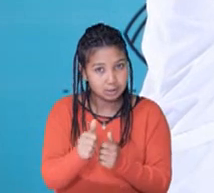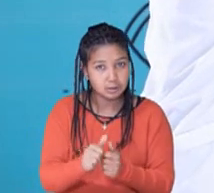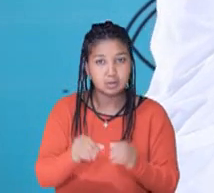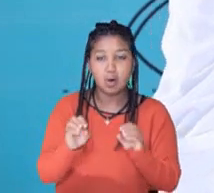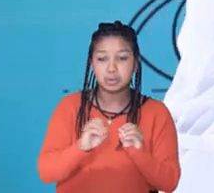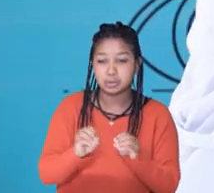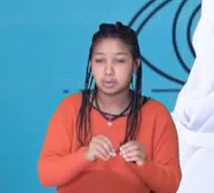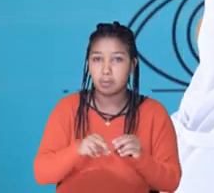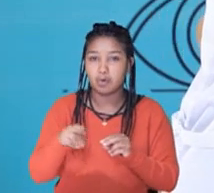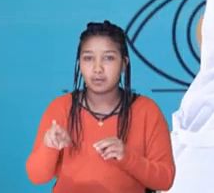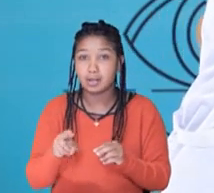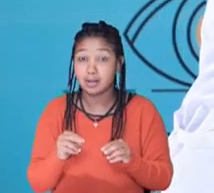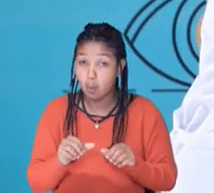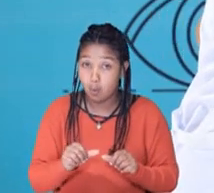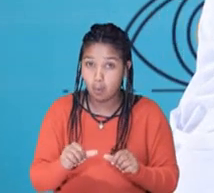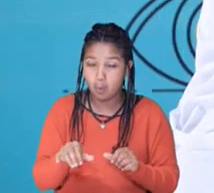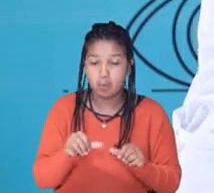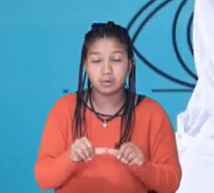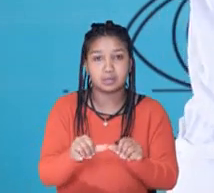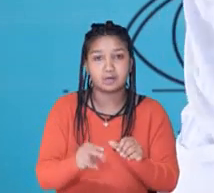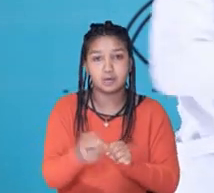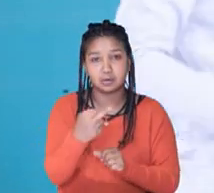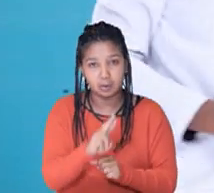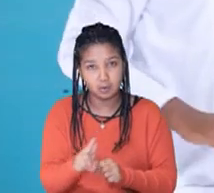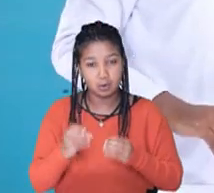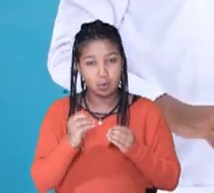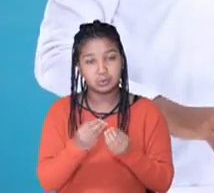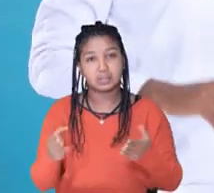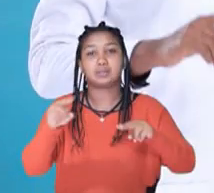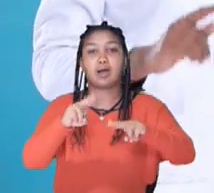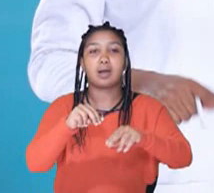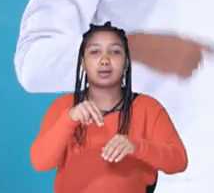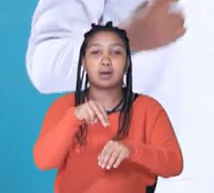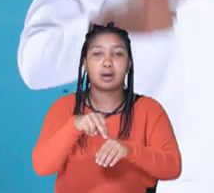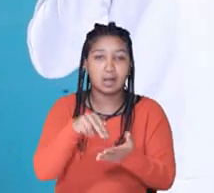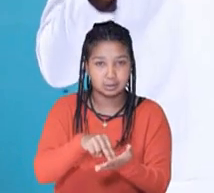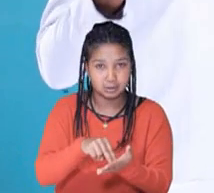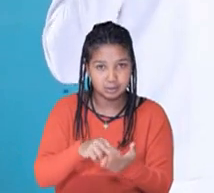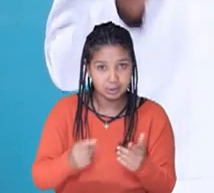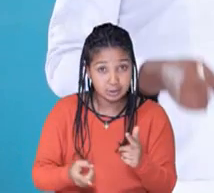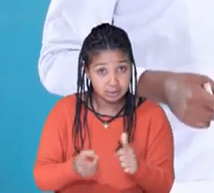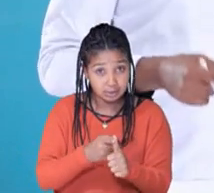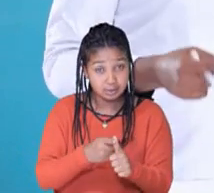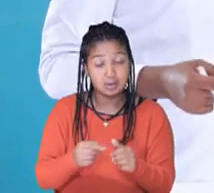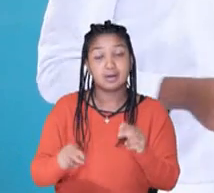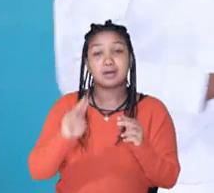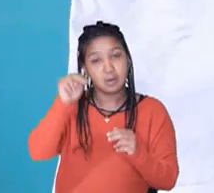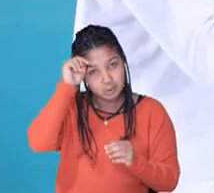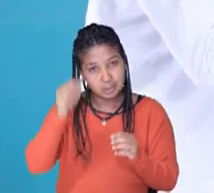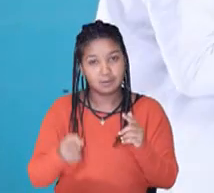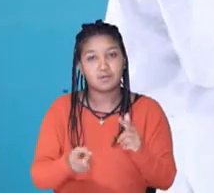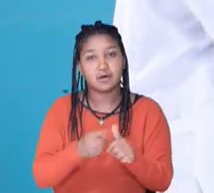object is rather moving with a constant velocity, or the object is at rest. That is Newton's first law